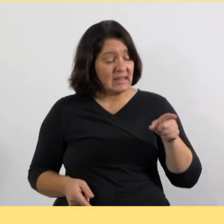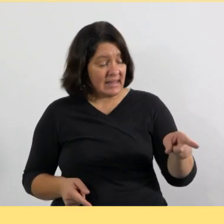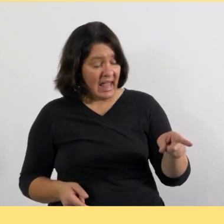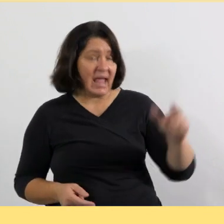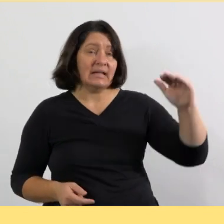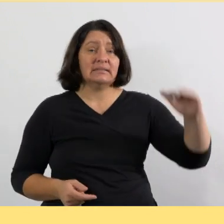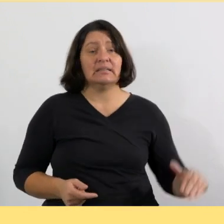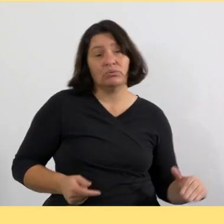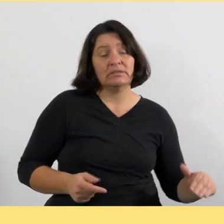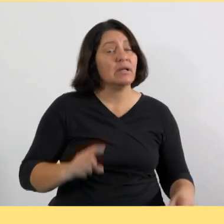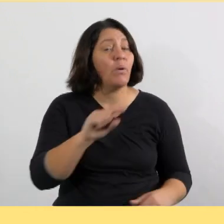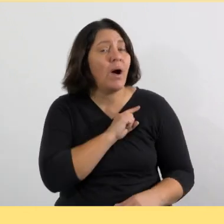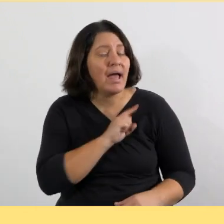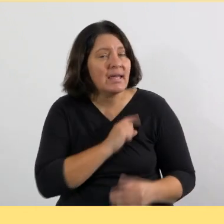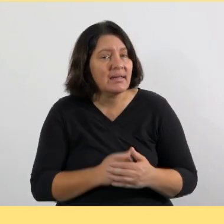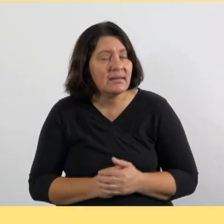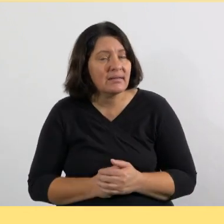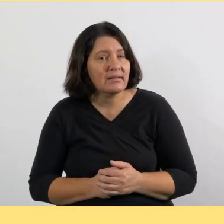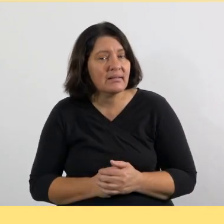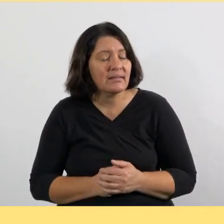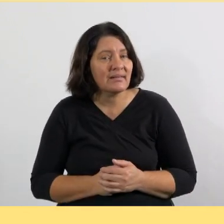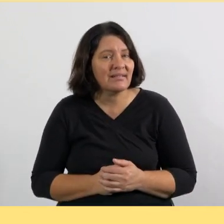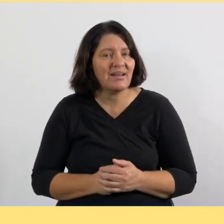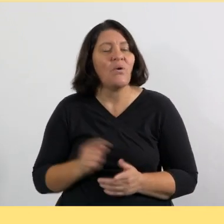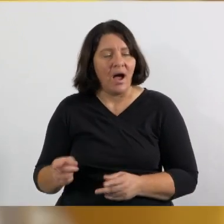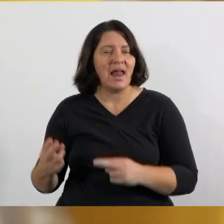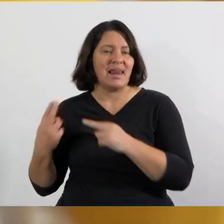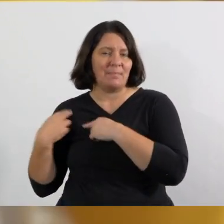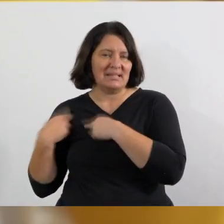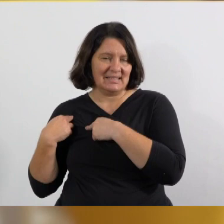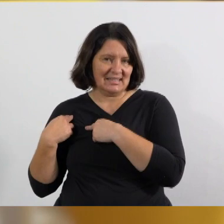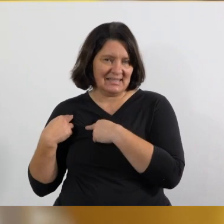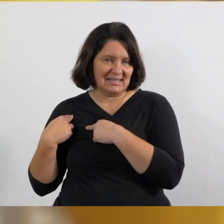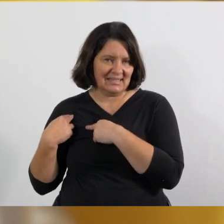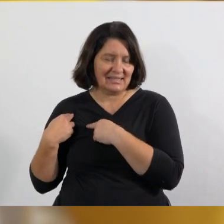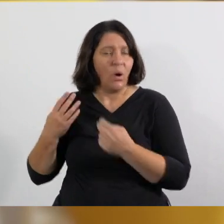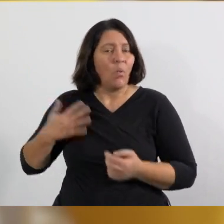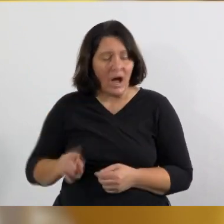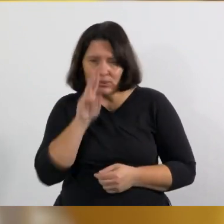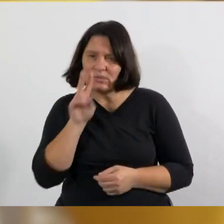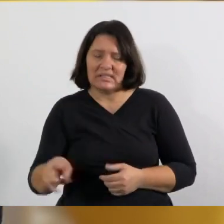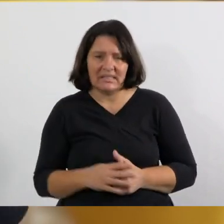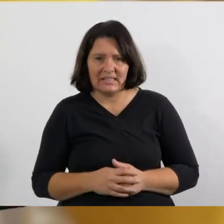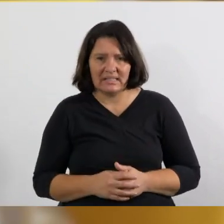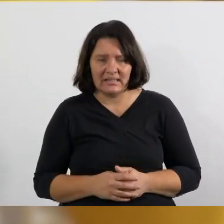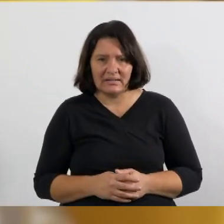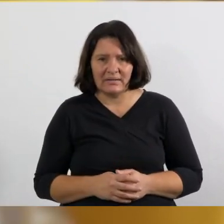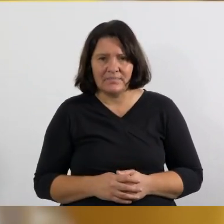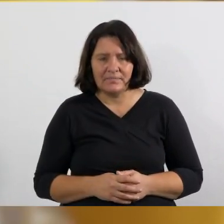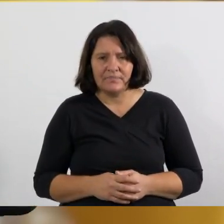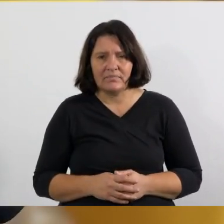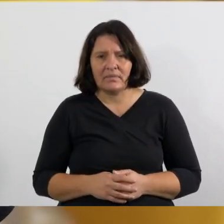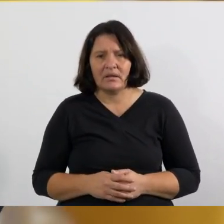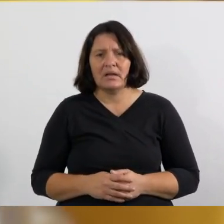it decreases. Do you know the reason why? Because this is a liability. We want to see now, how